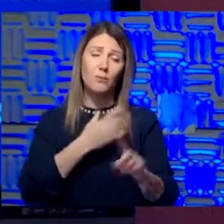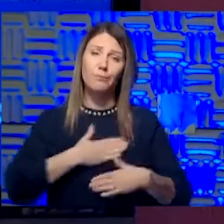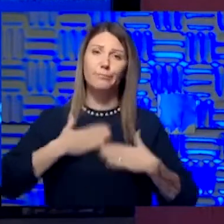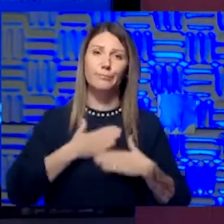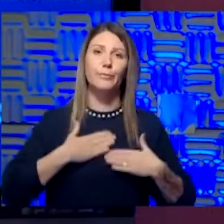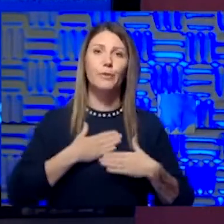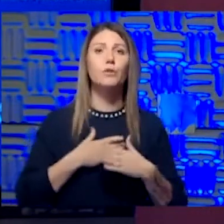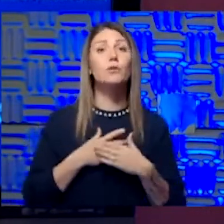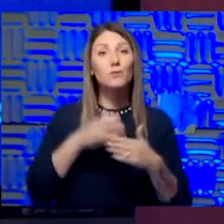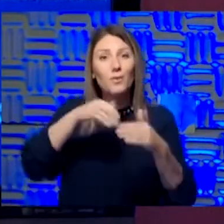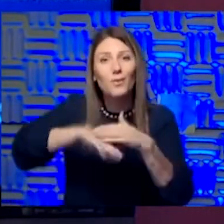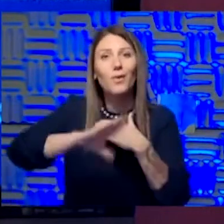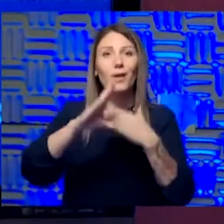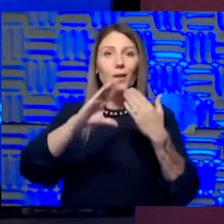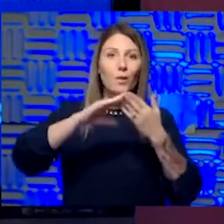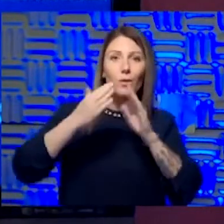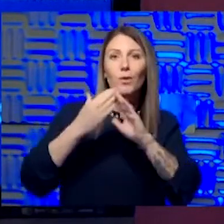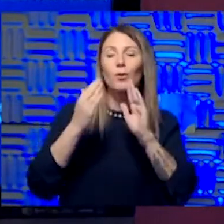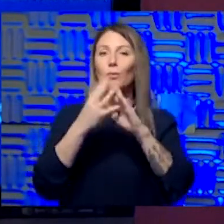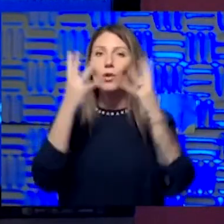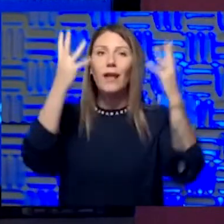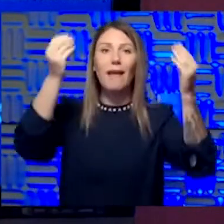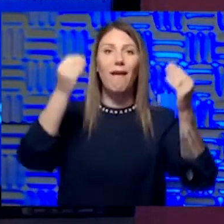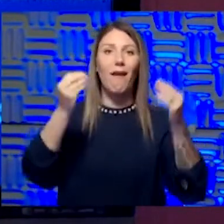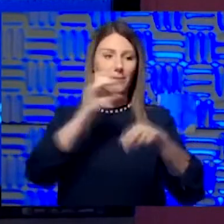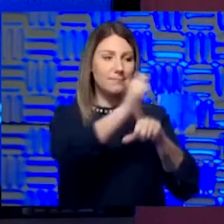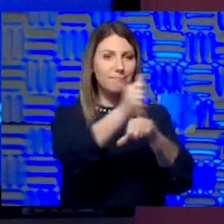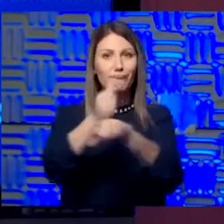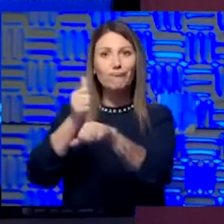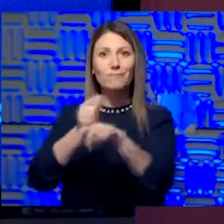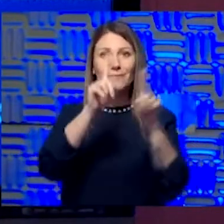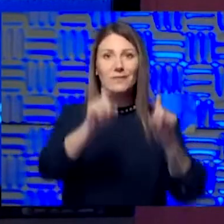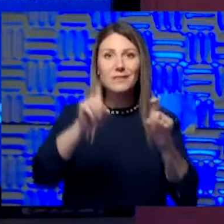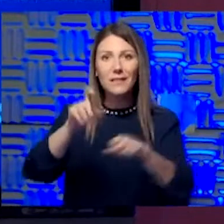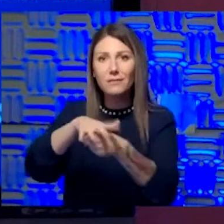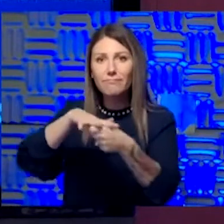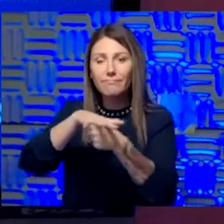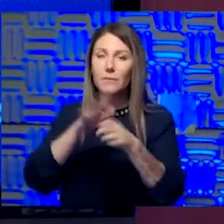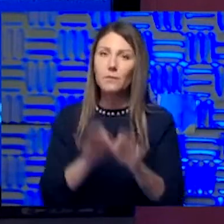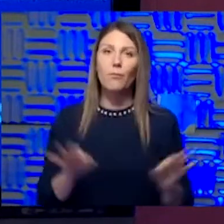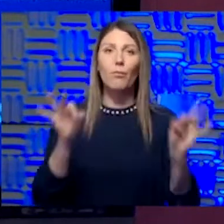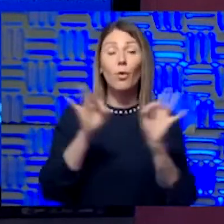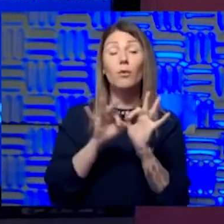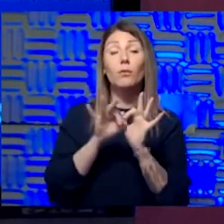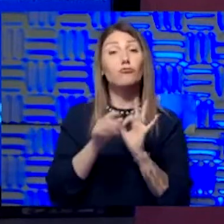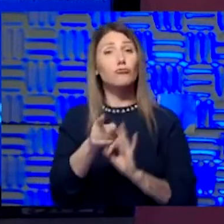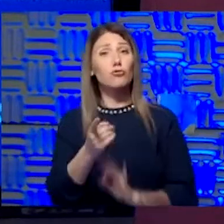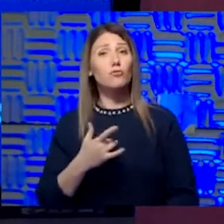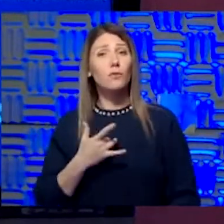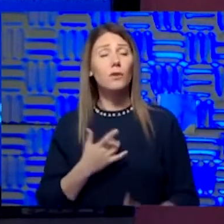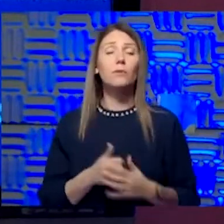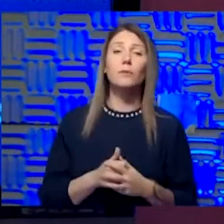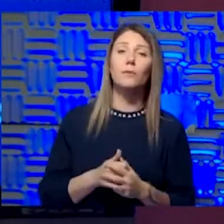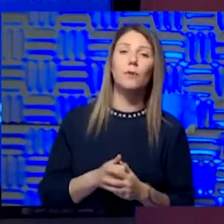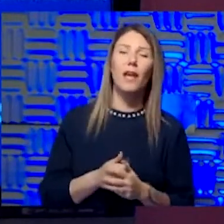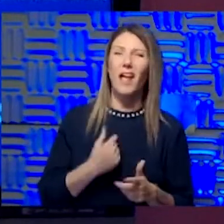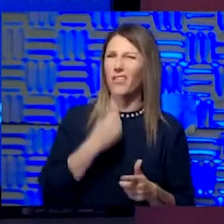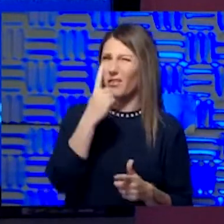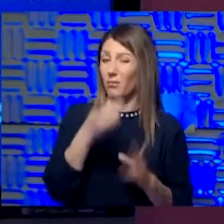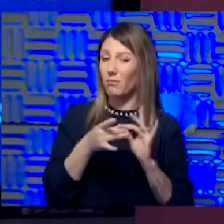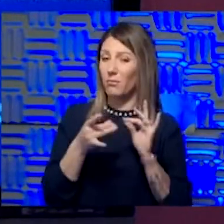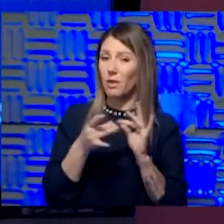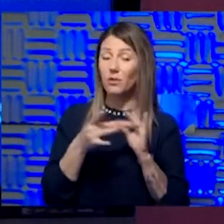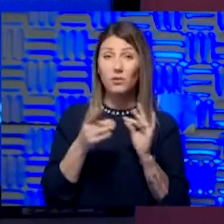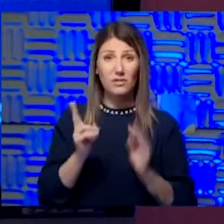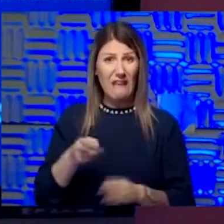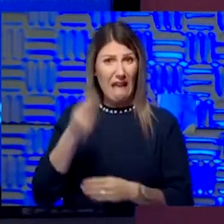into the community like that and having testing sites is especially important. Do you find that, and I think you said this, that there's a